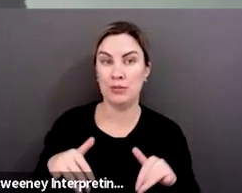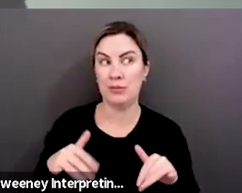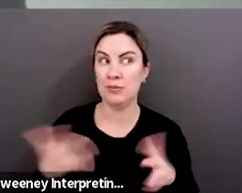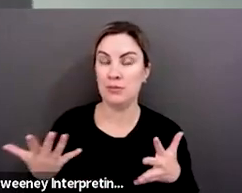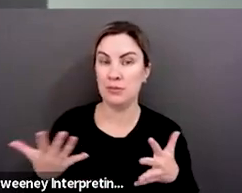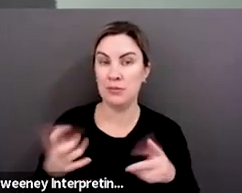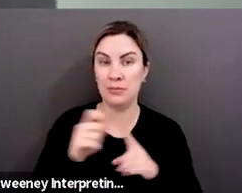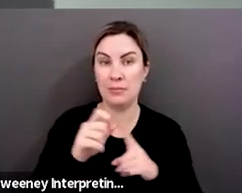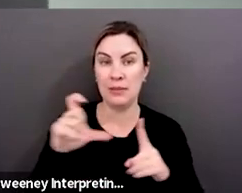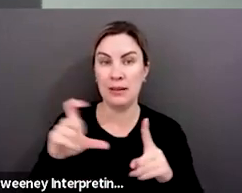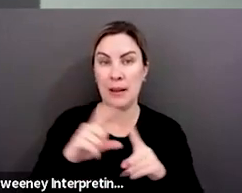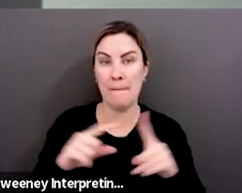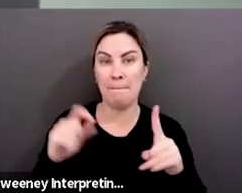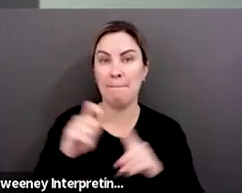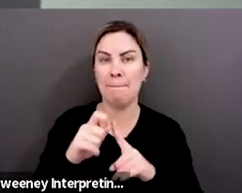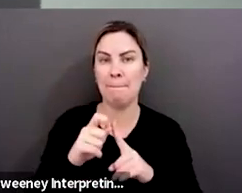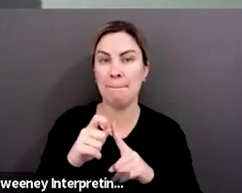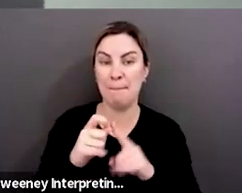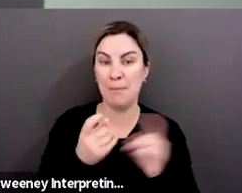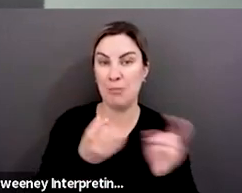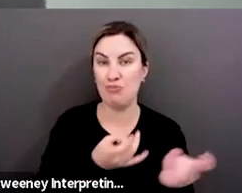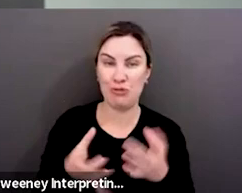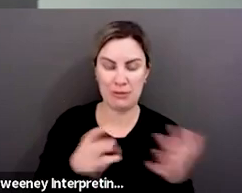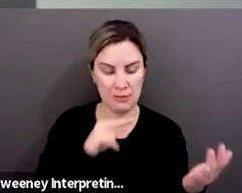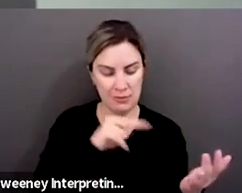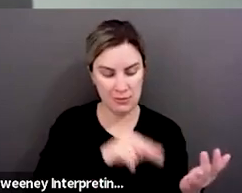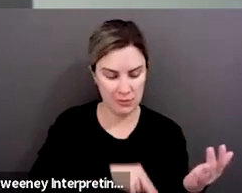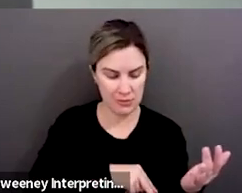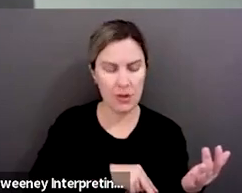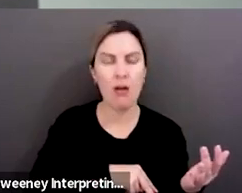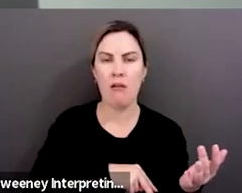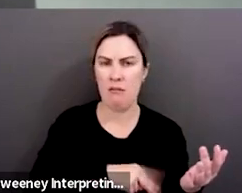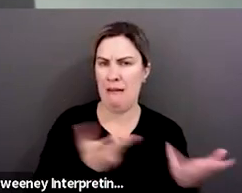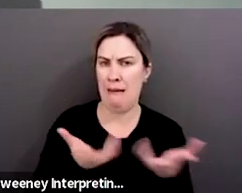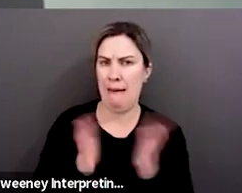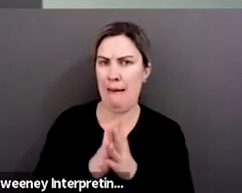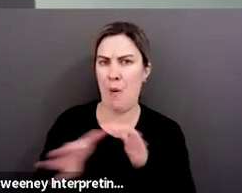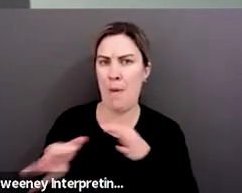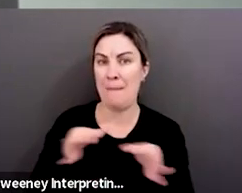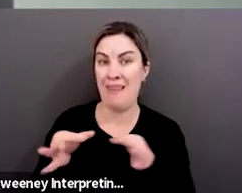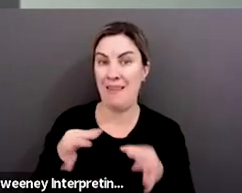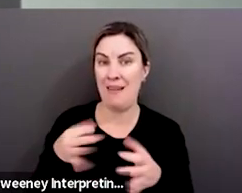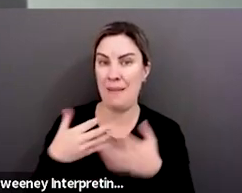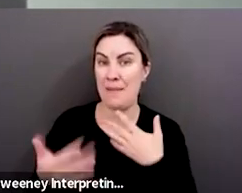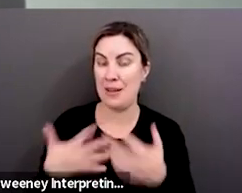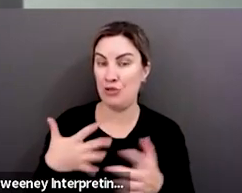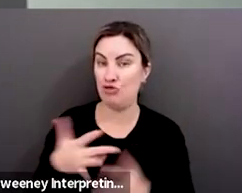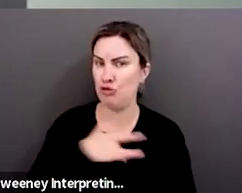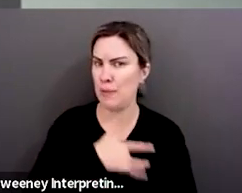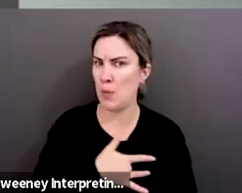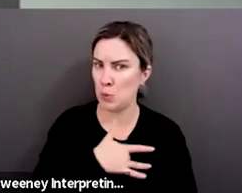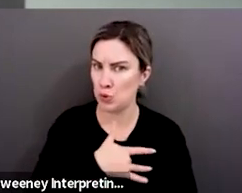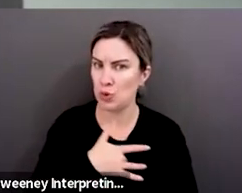emergency preparedness process was actually used to help them make a plan for how they were going to manage both emotionally but also